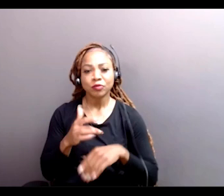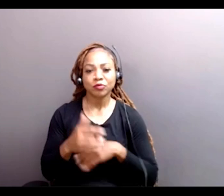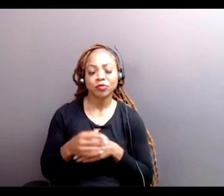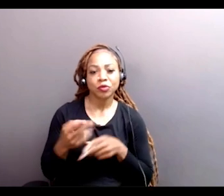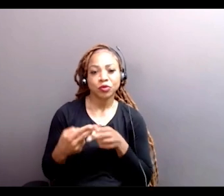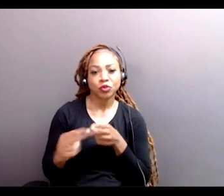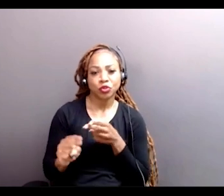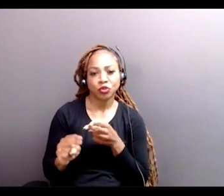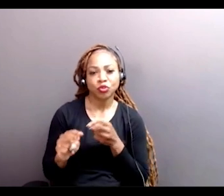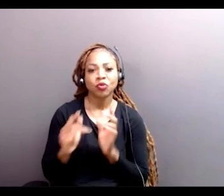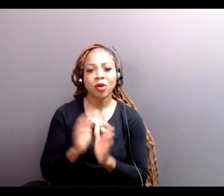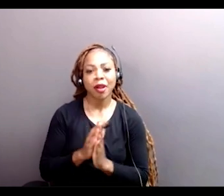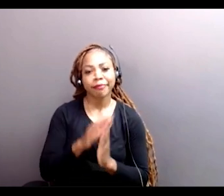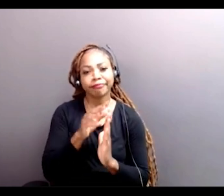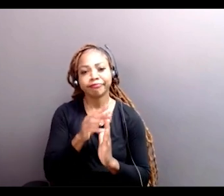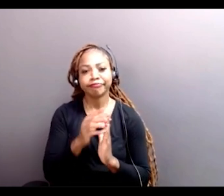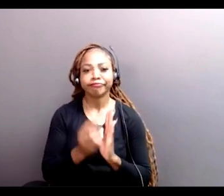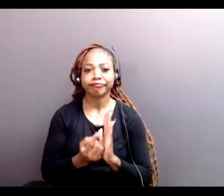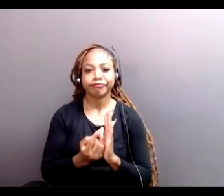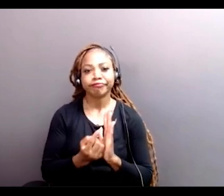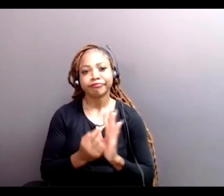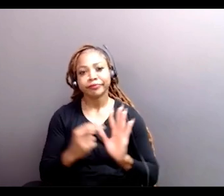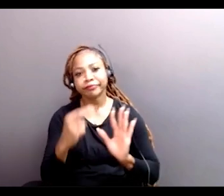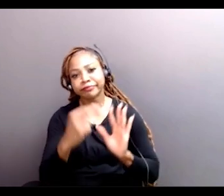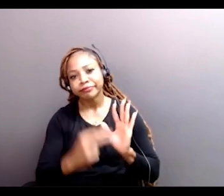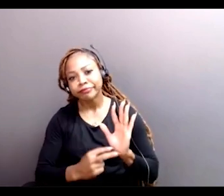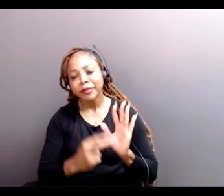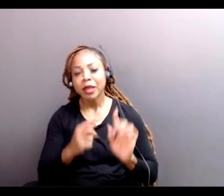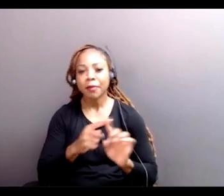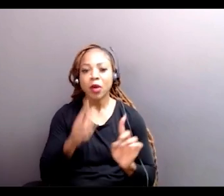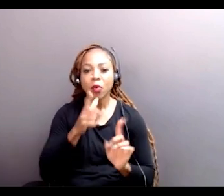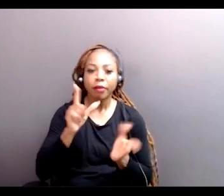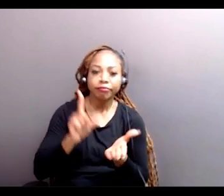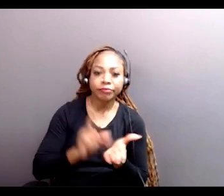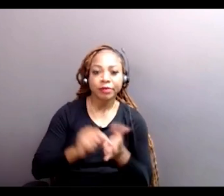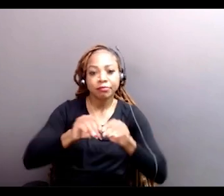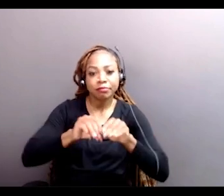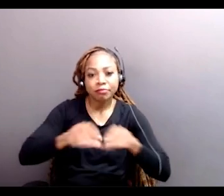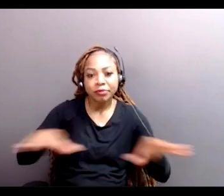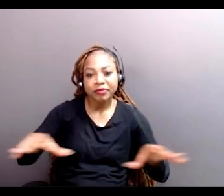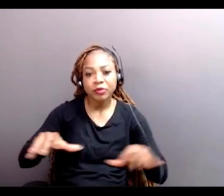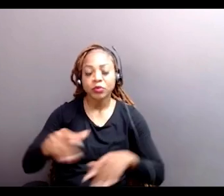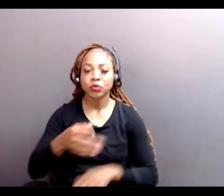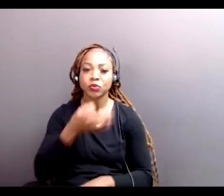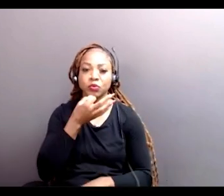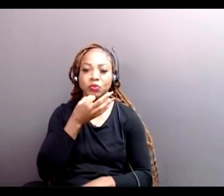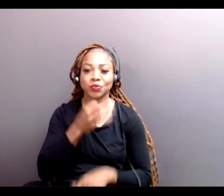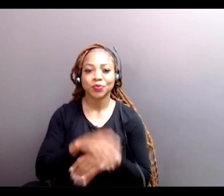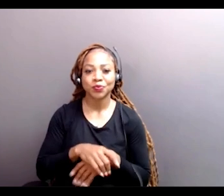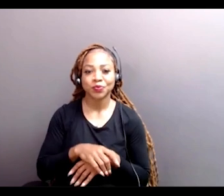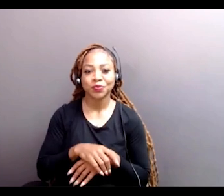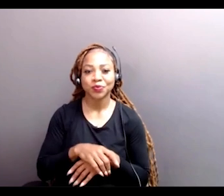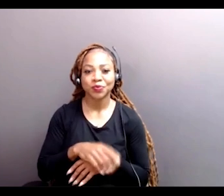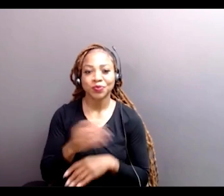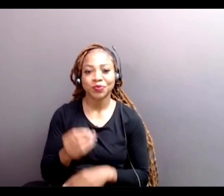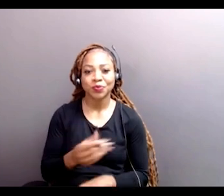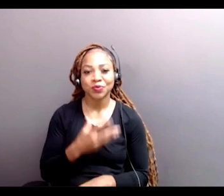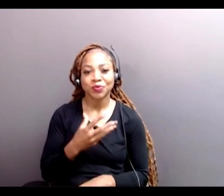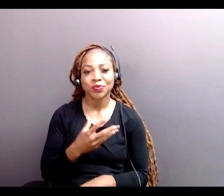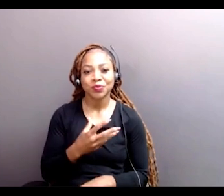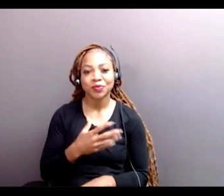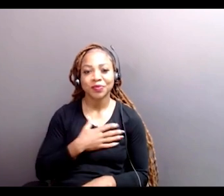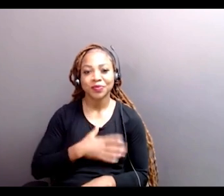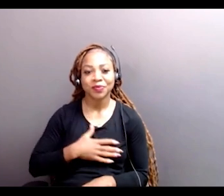but we will be publishing that, so it'll be available for people to access in the coming months. Next slide,